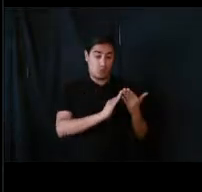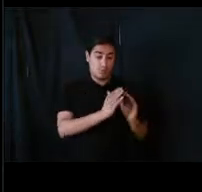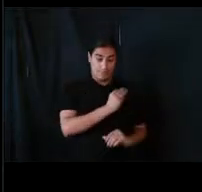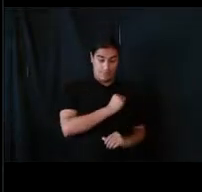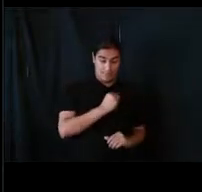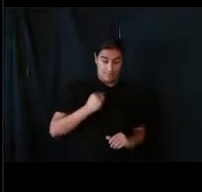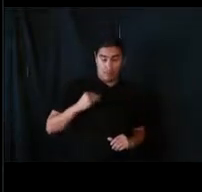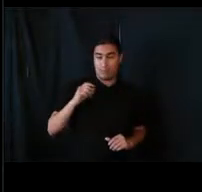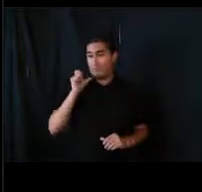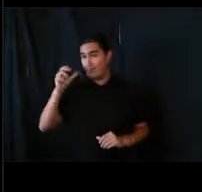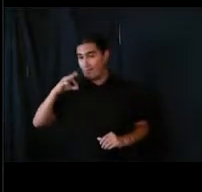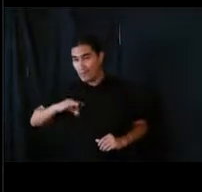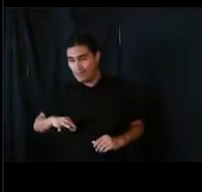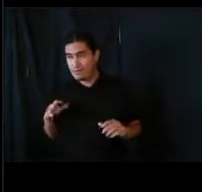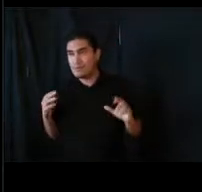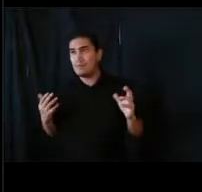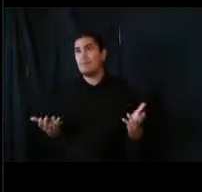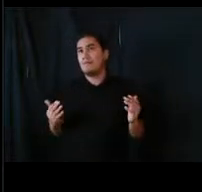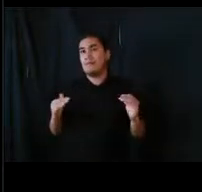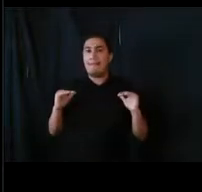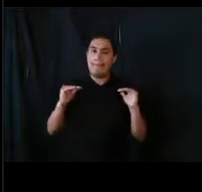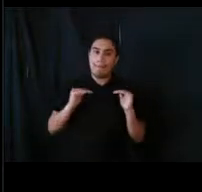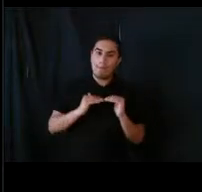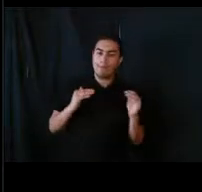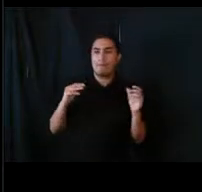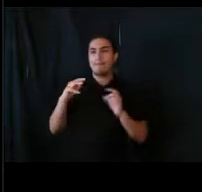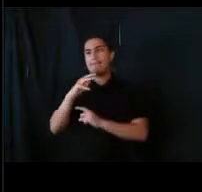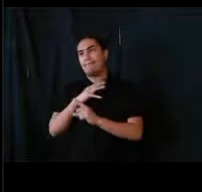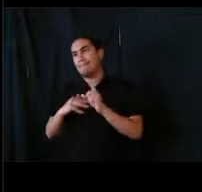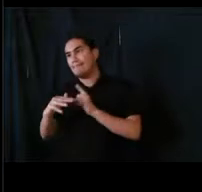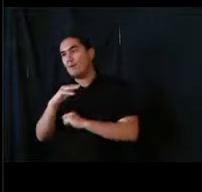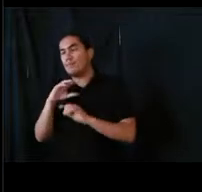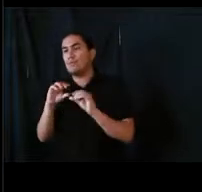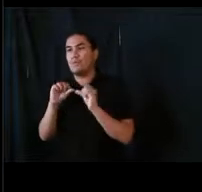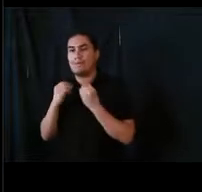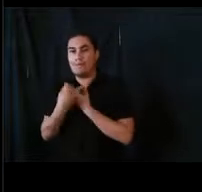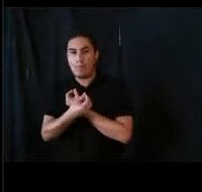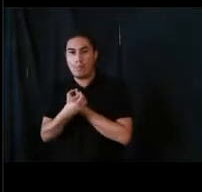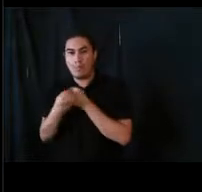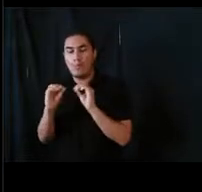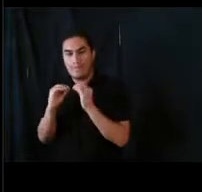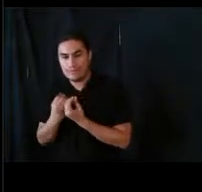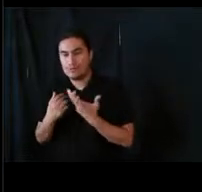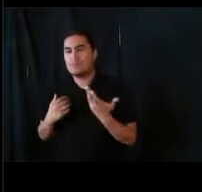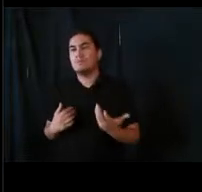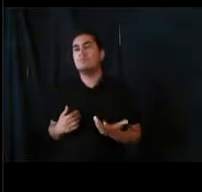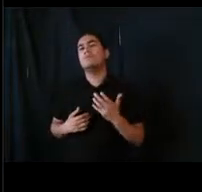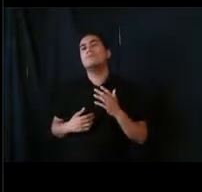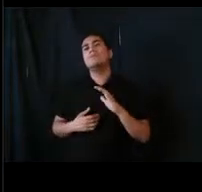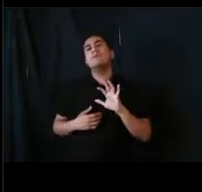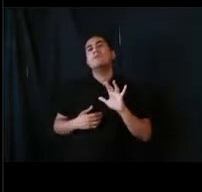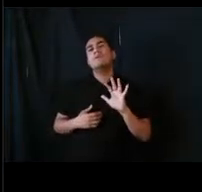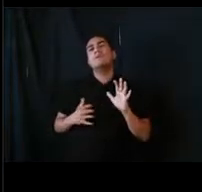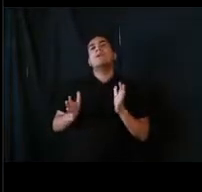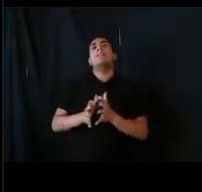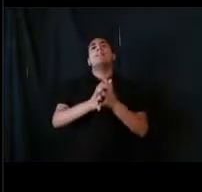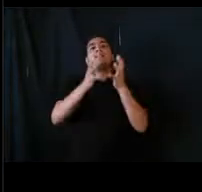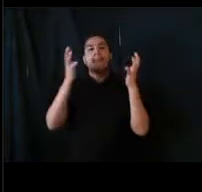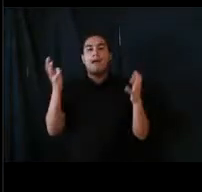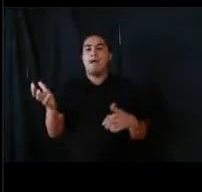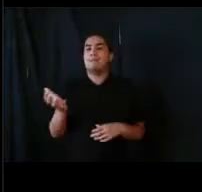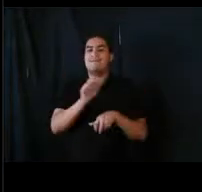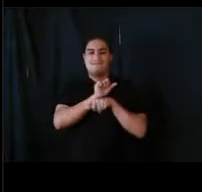non-profit equity or environmental justice organization many of the grassroots groups